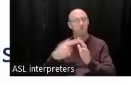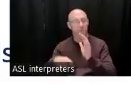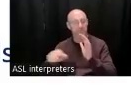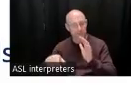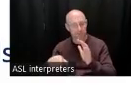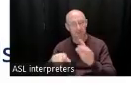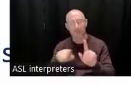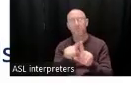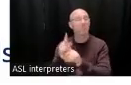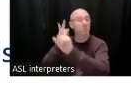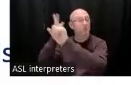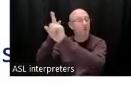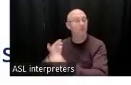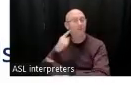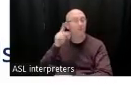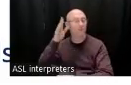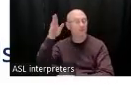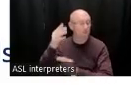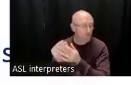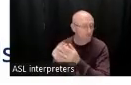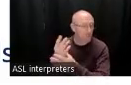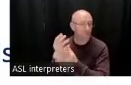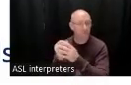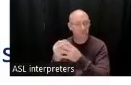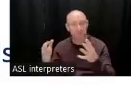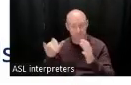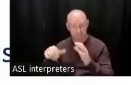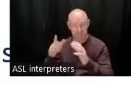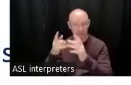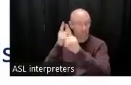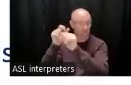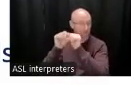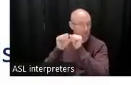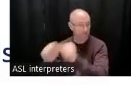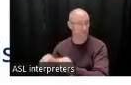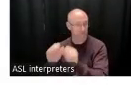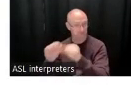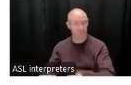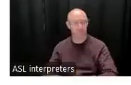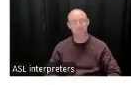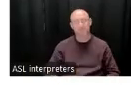their goals are for future growth and whether they can sustain those goals.